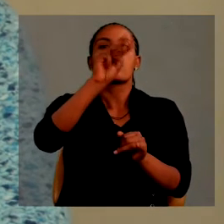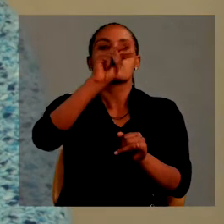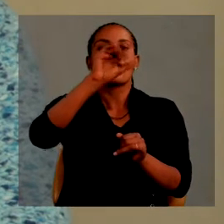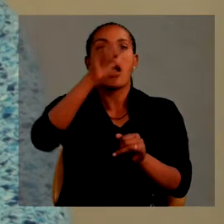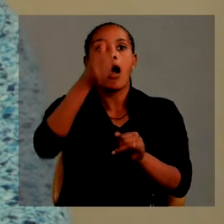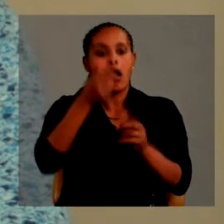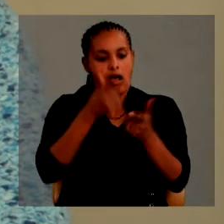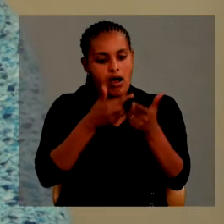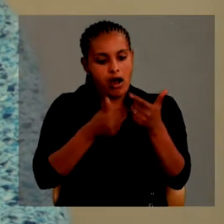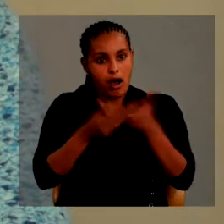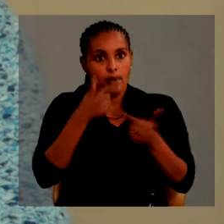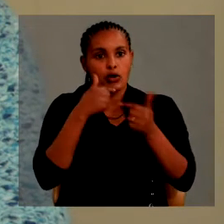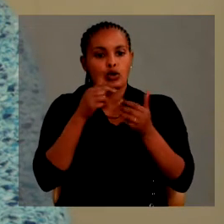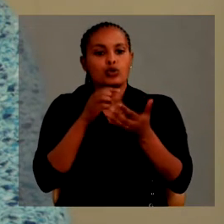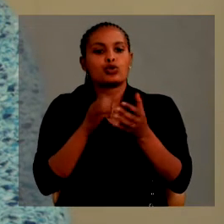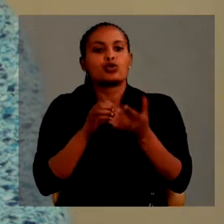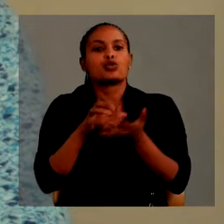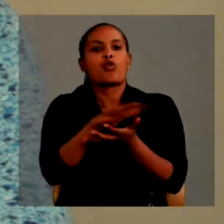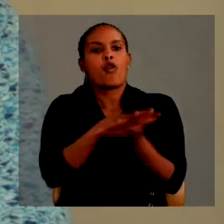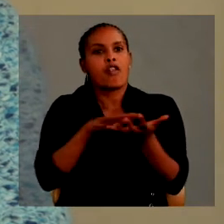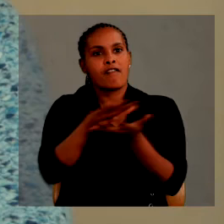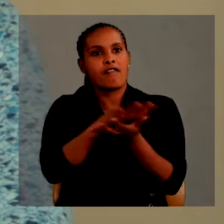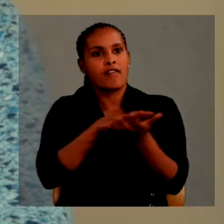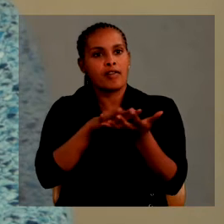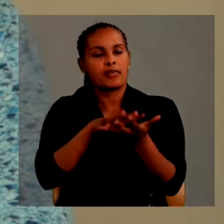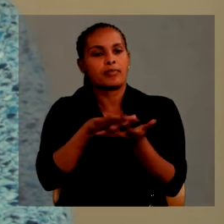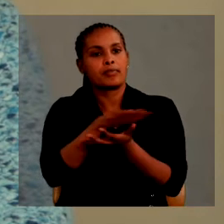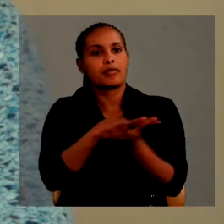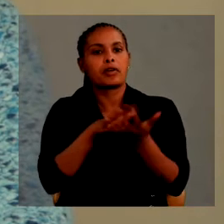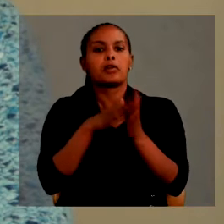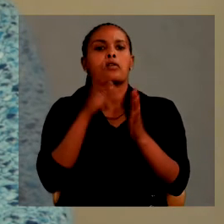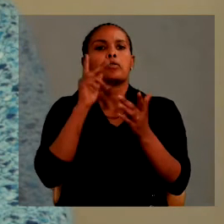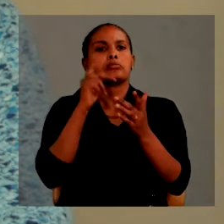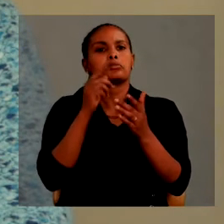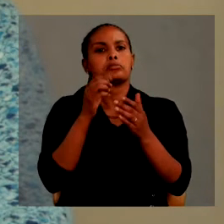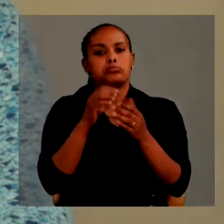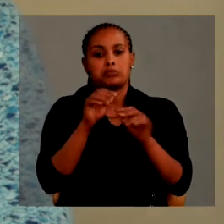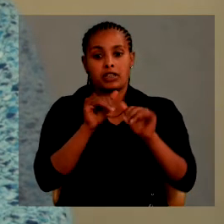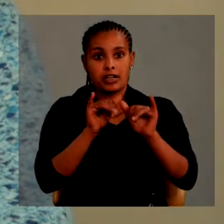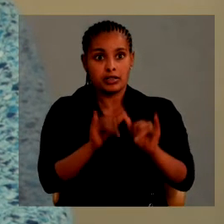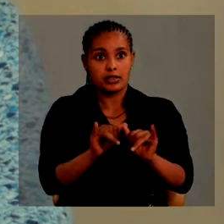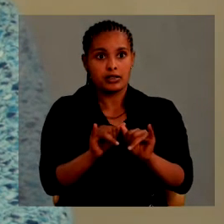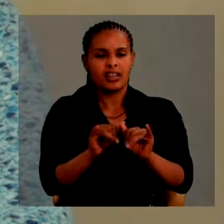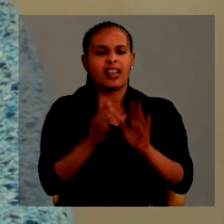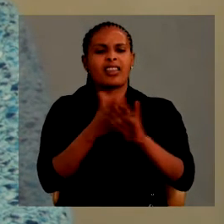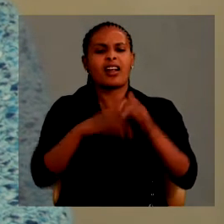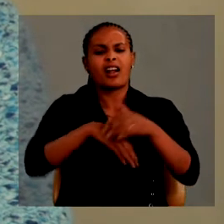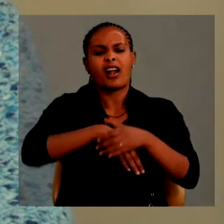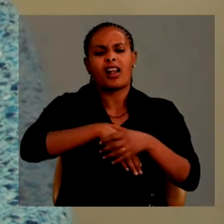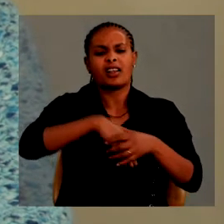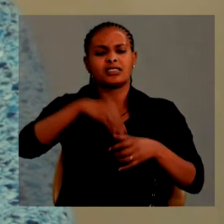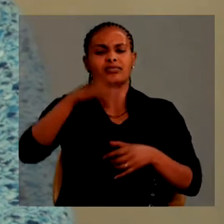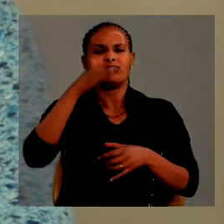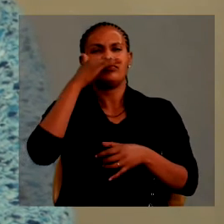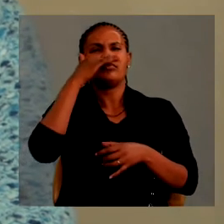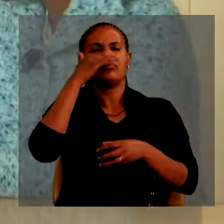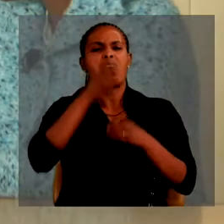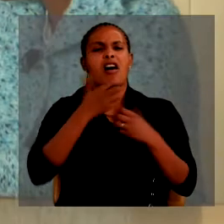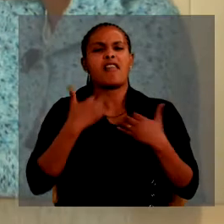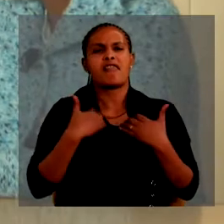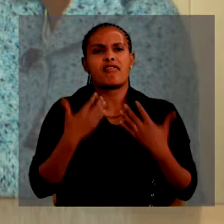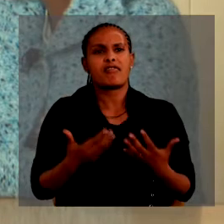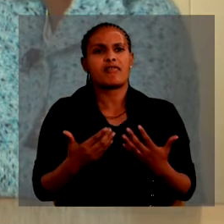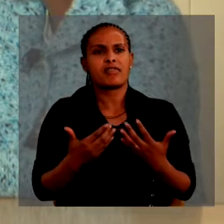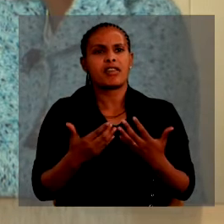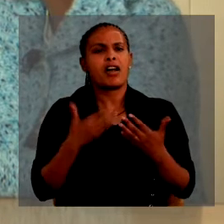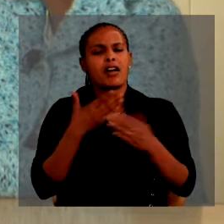coming, will dissolve. If it gets saturated, it releases it.